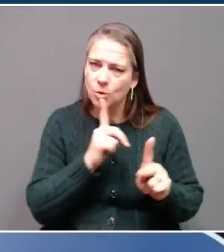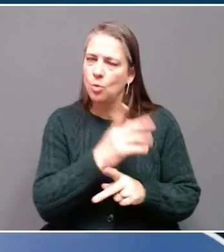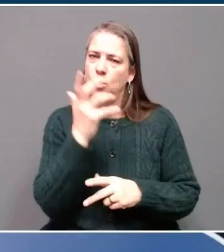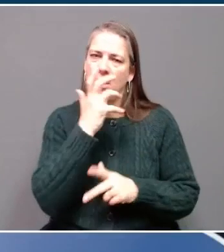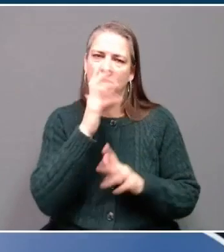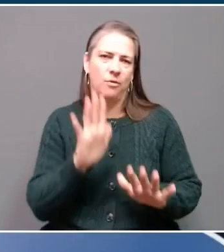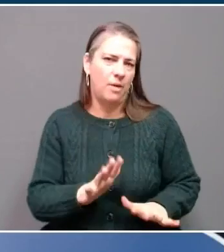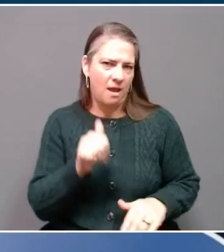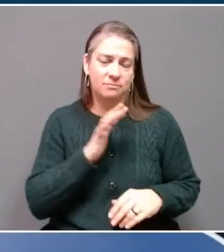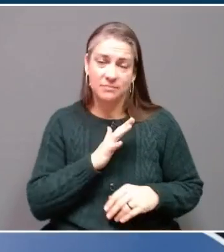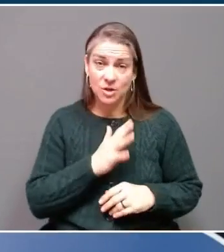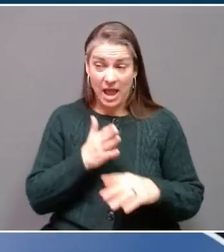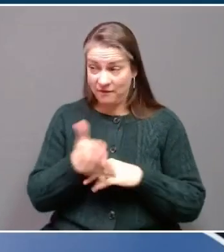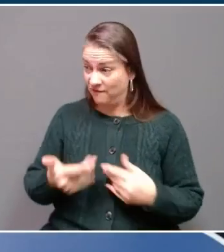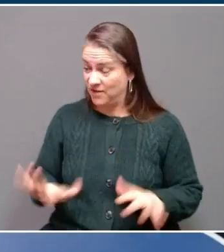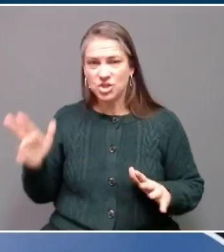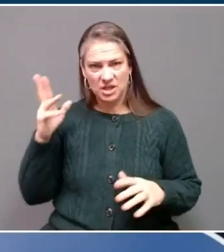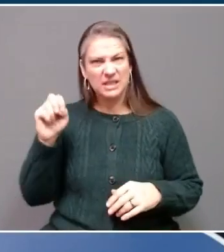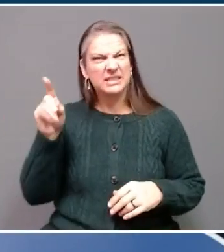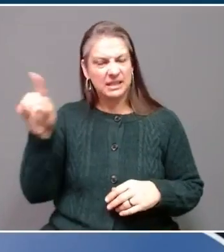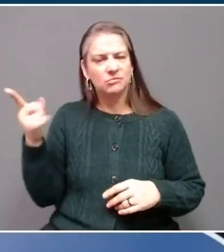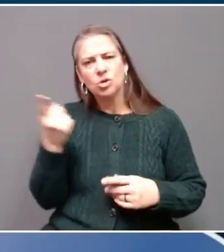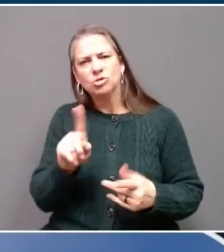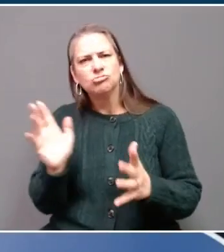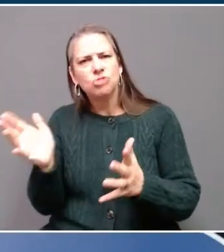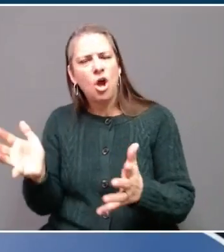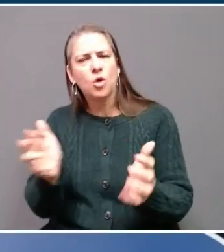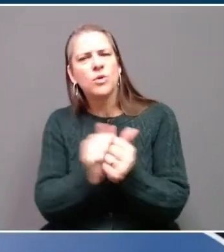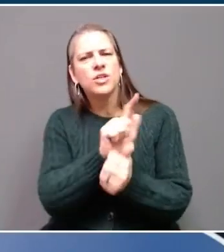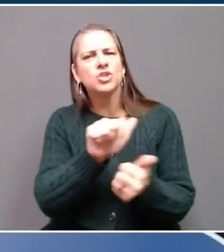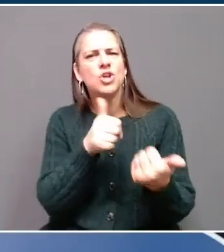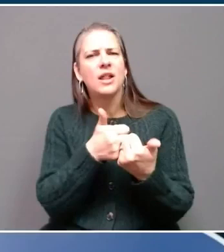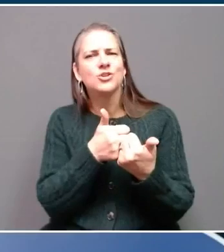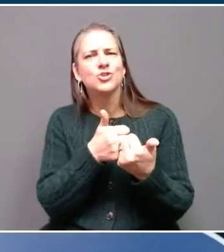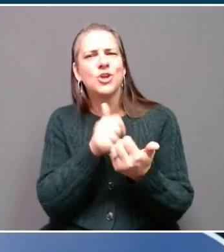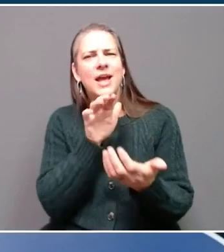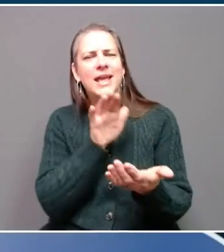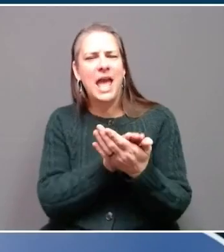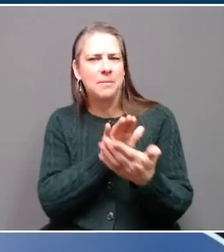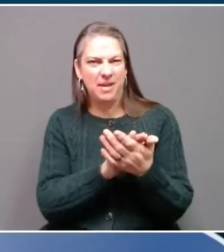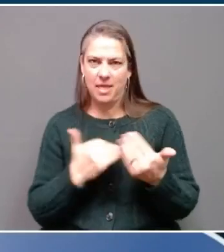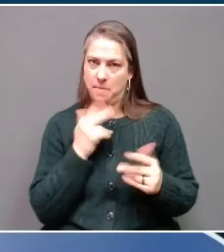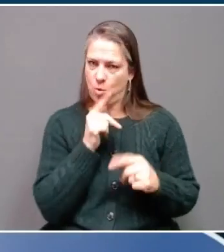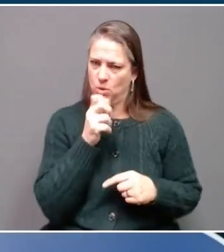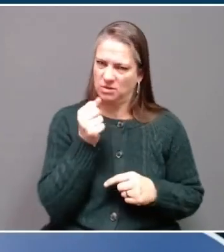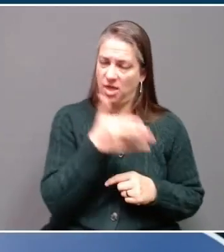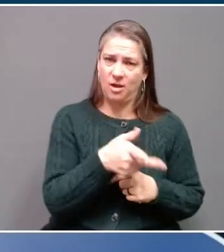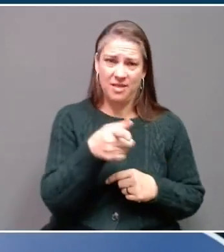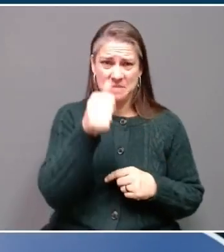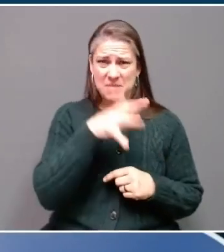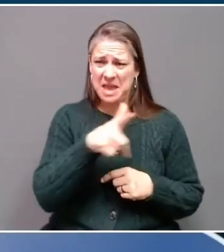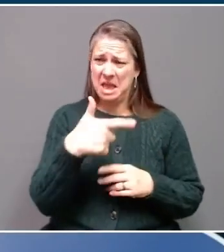around after to go talk to all the Challenge Academy young folks that were there. I mean, a guy who's got the top show on the